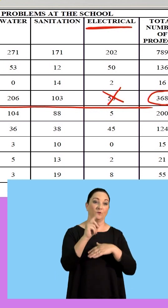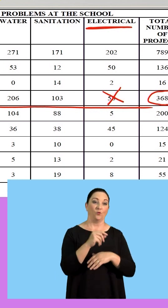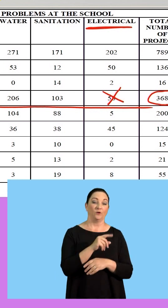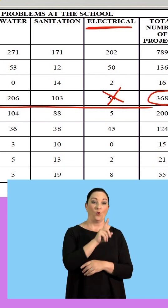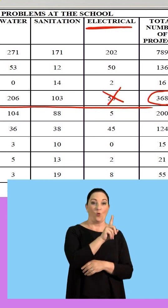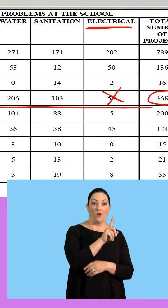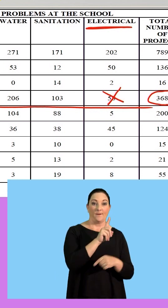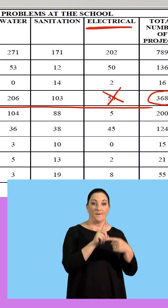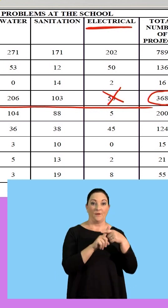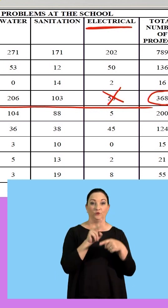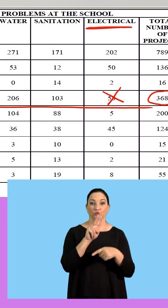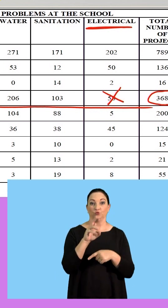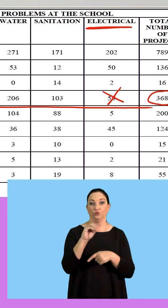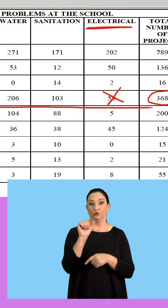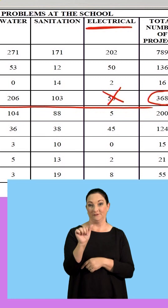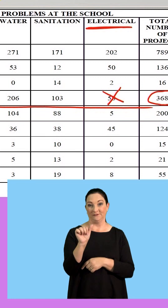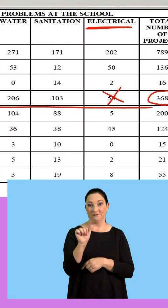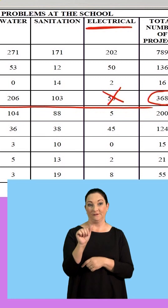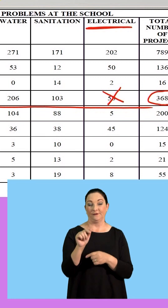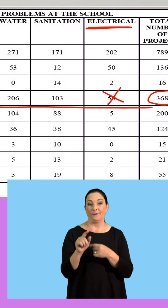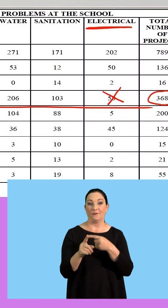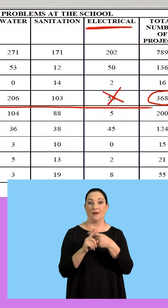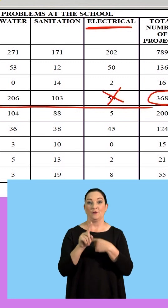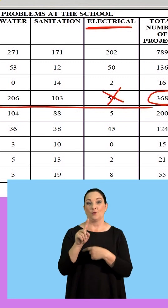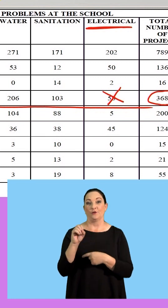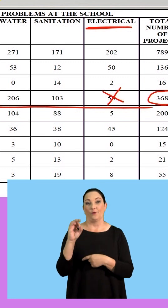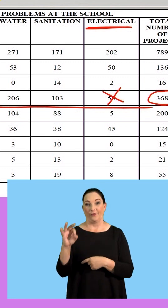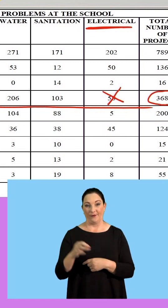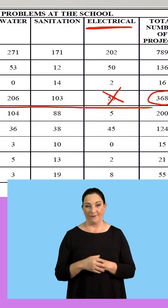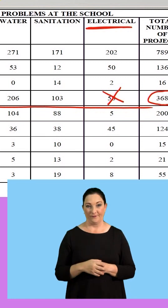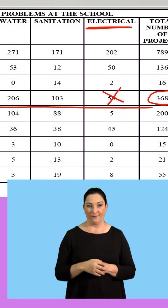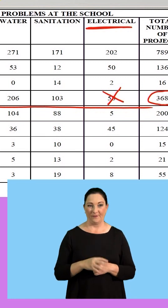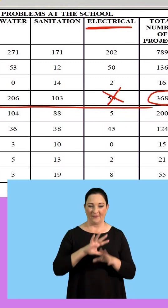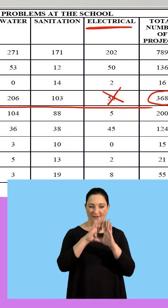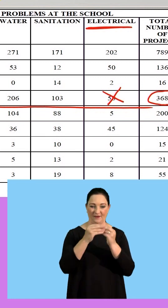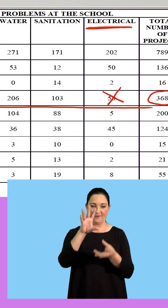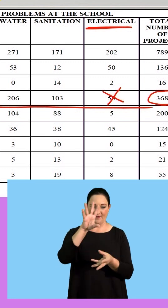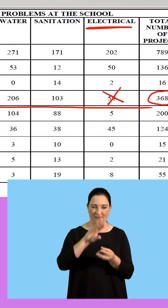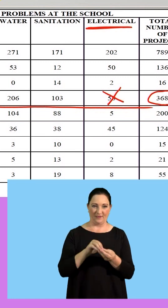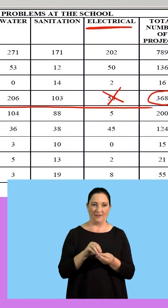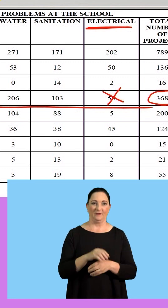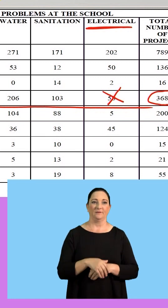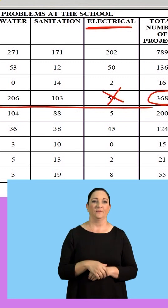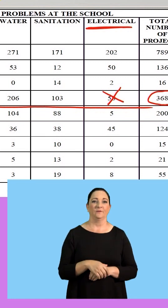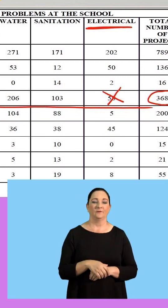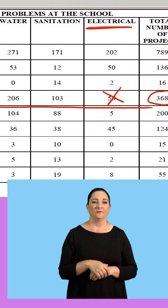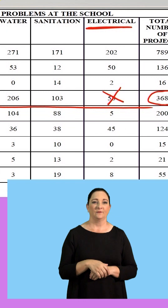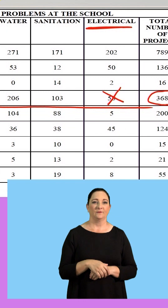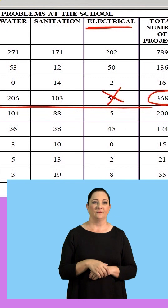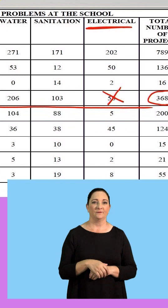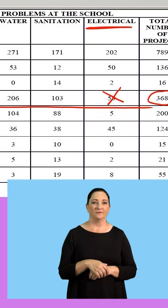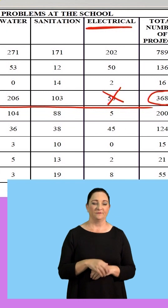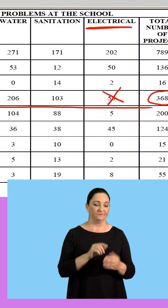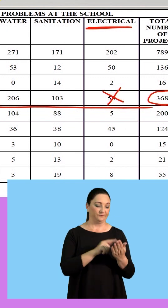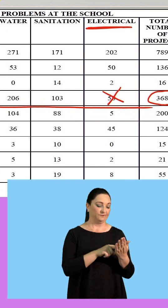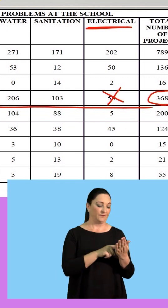1 plus 206 plus 103. Okay, so let's quickly add that together.